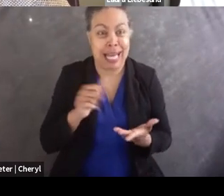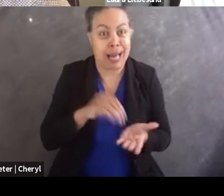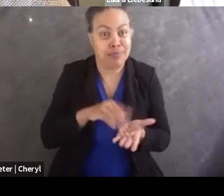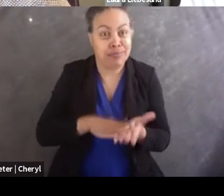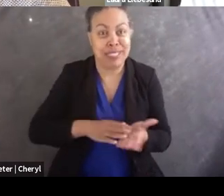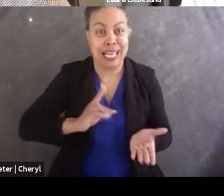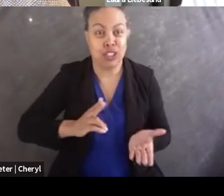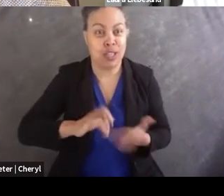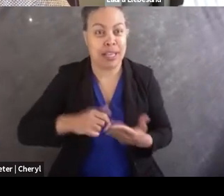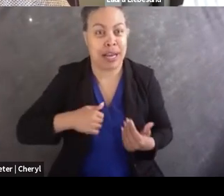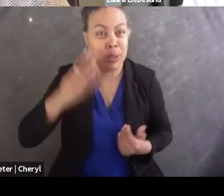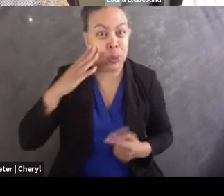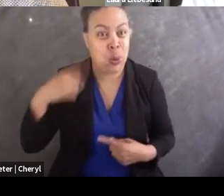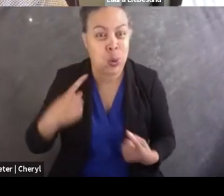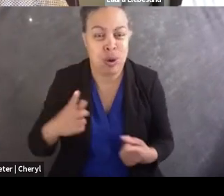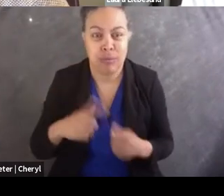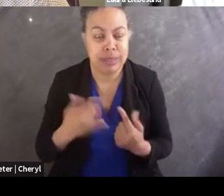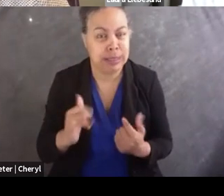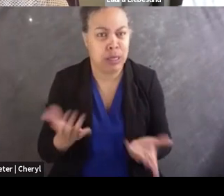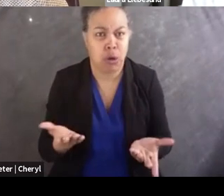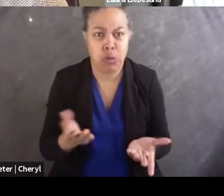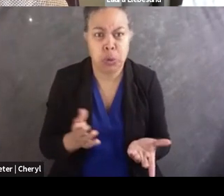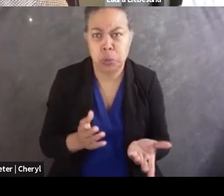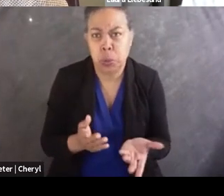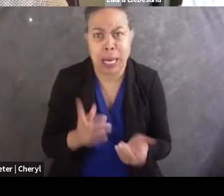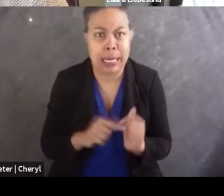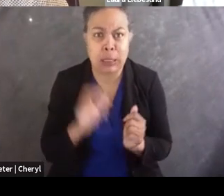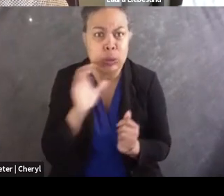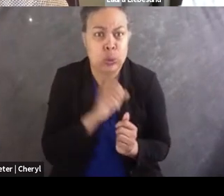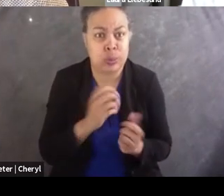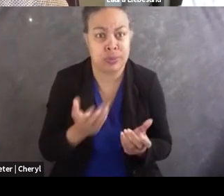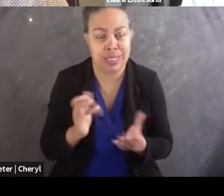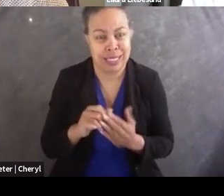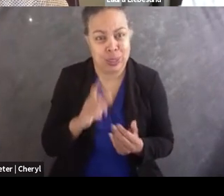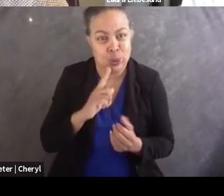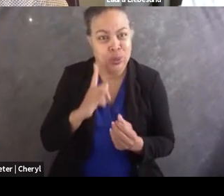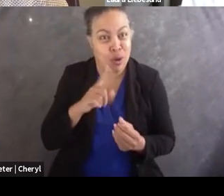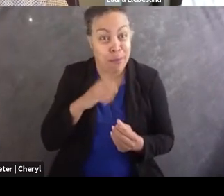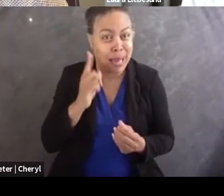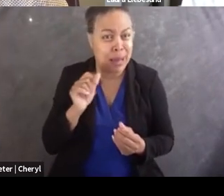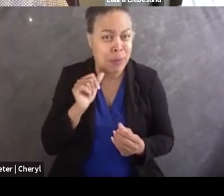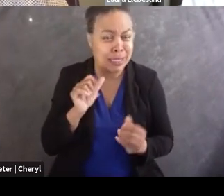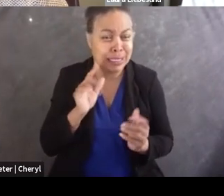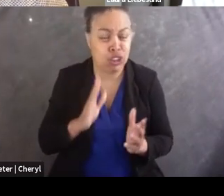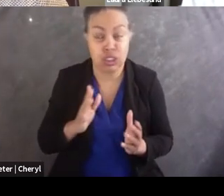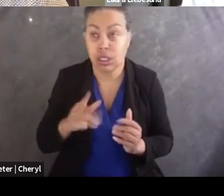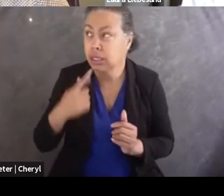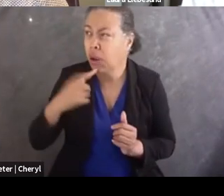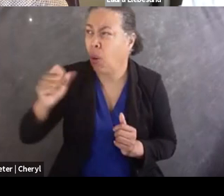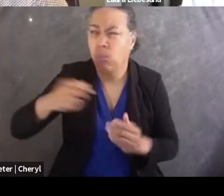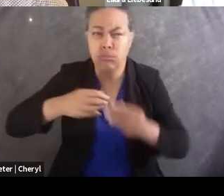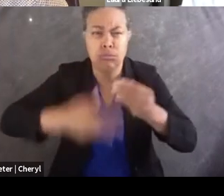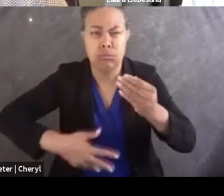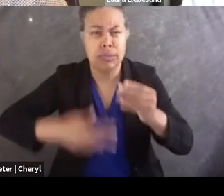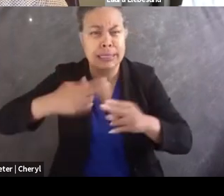that is true. And that's the history of Black bartenders as well, when those stories aren't told. And so when we were talking about it, they said, oh yeah, these were all women bartenders. They're